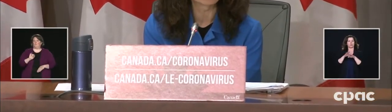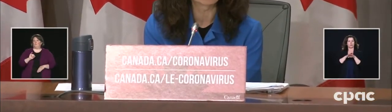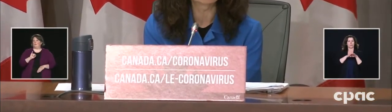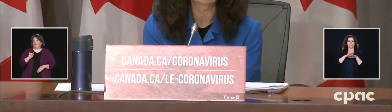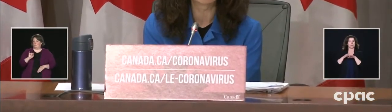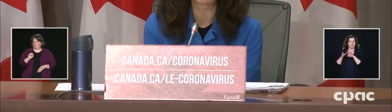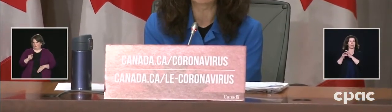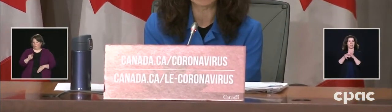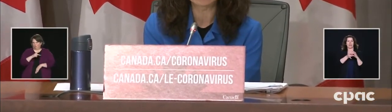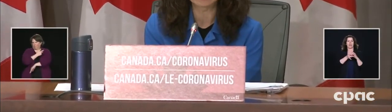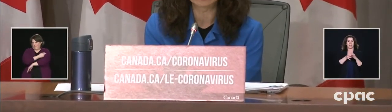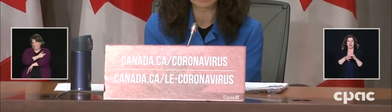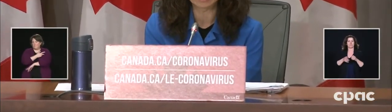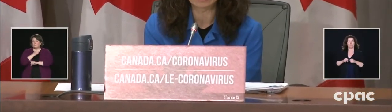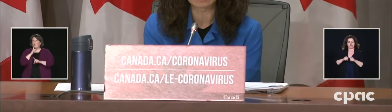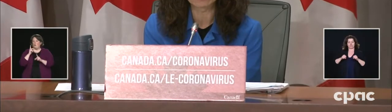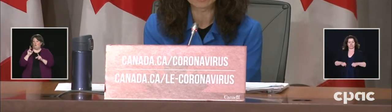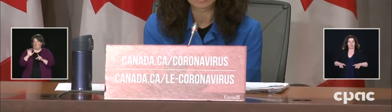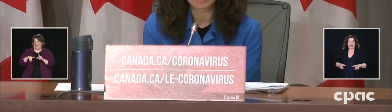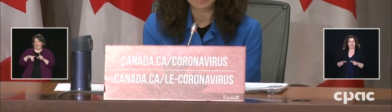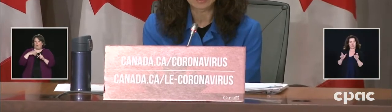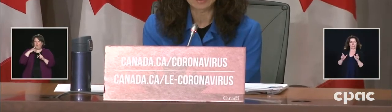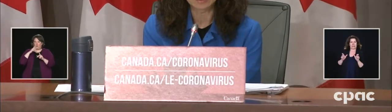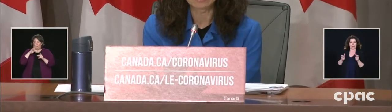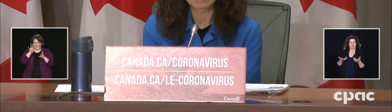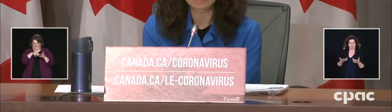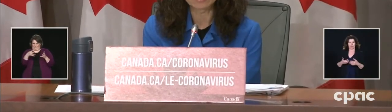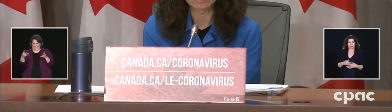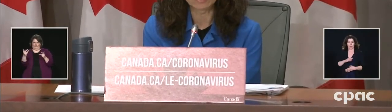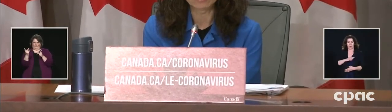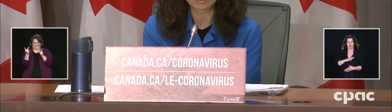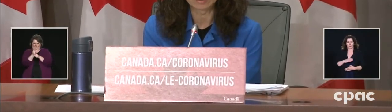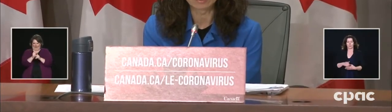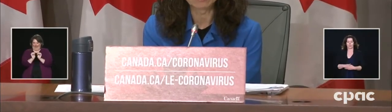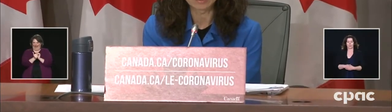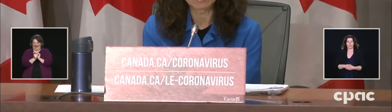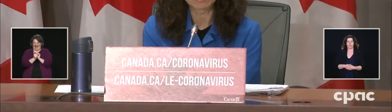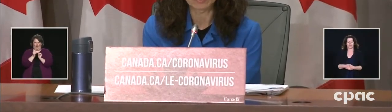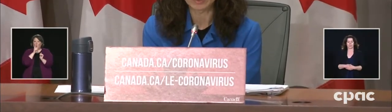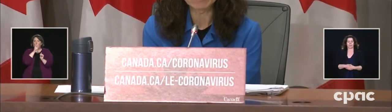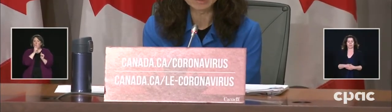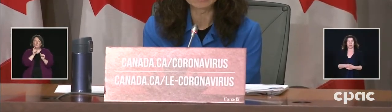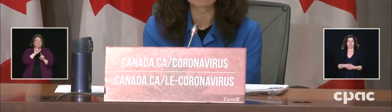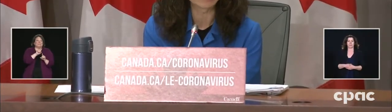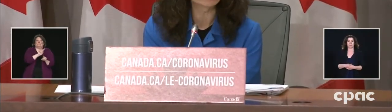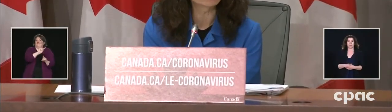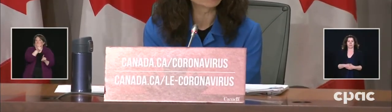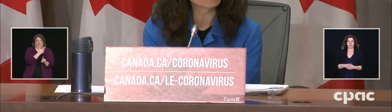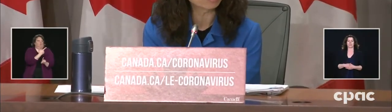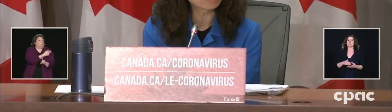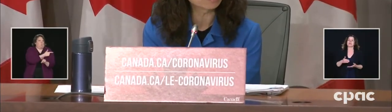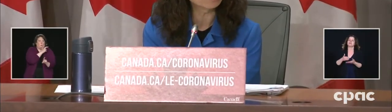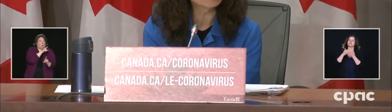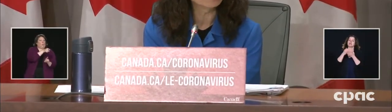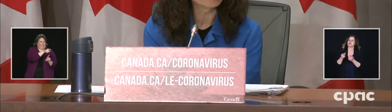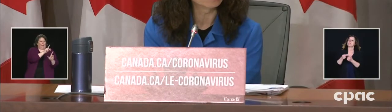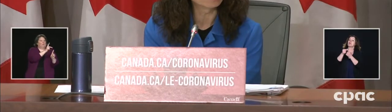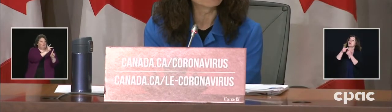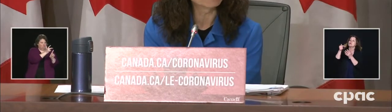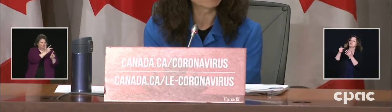prioritizing the provision of vaccine to Canadians. And there's no requirement or mandatory